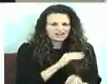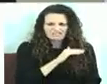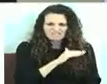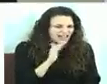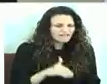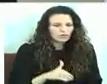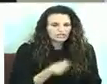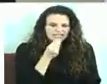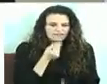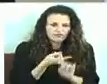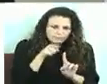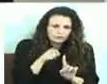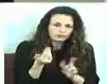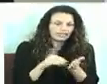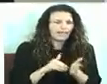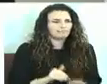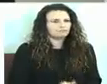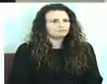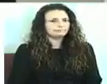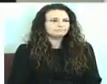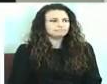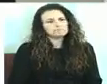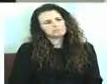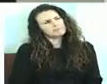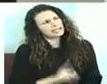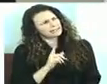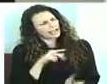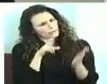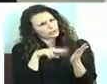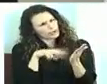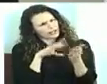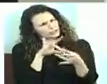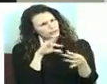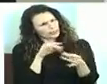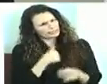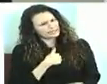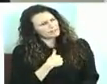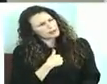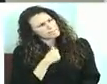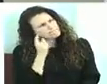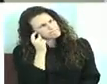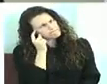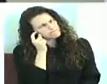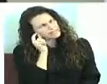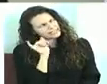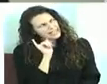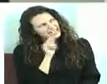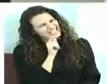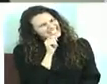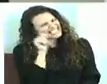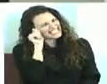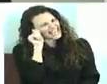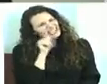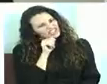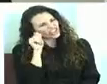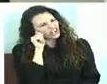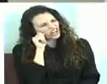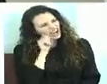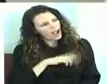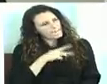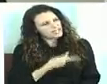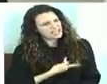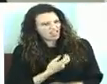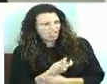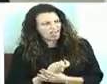eat from you again." When I first heard this, it made me think about some teenager throwing some tantrum, talking to